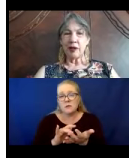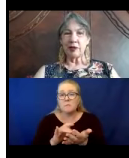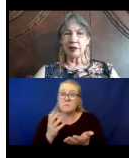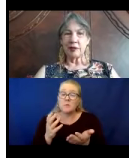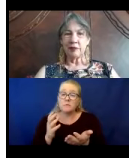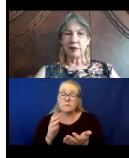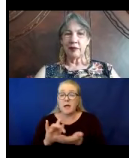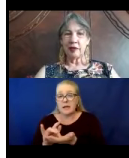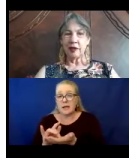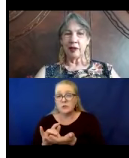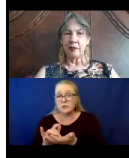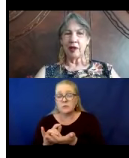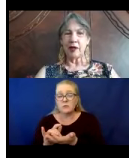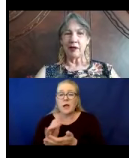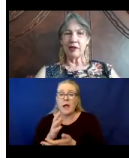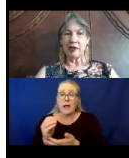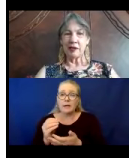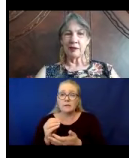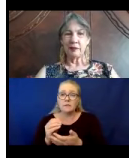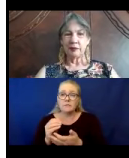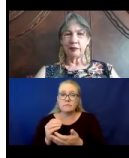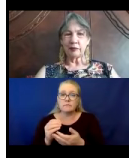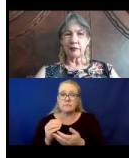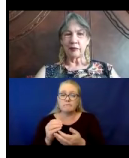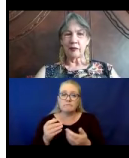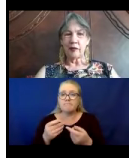can cause cognitive changes.